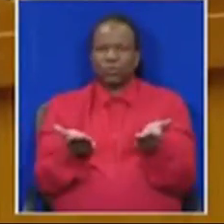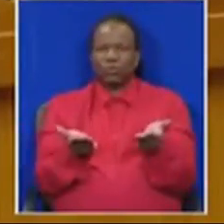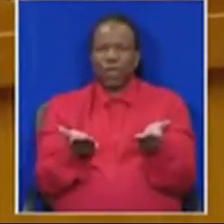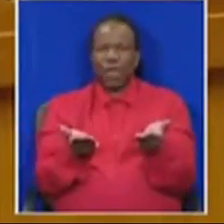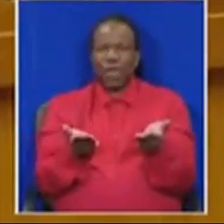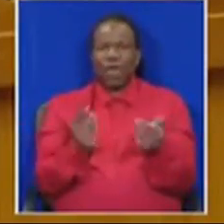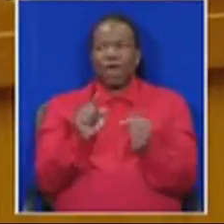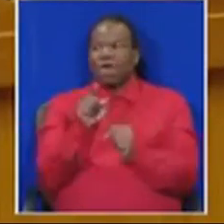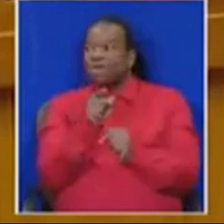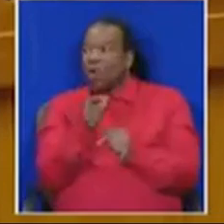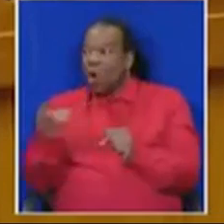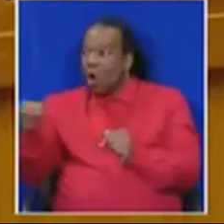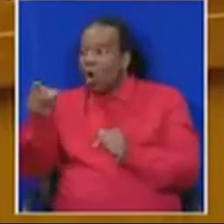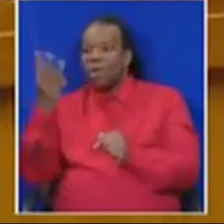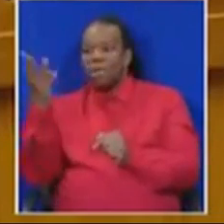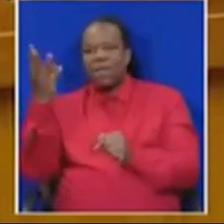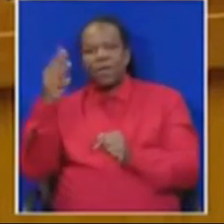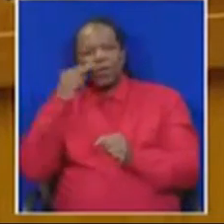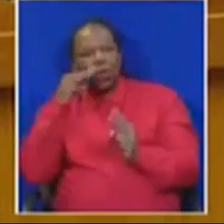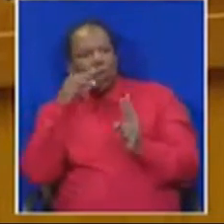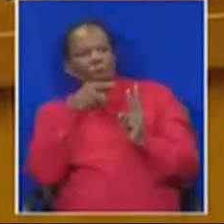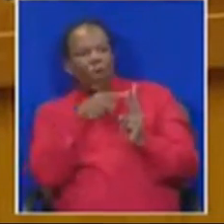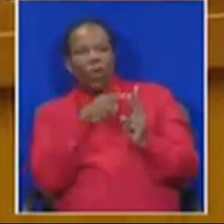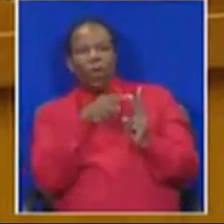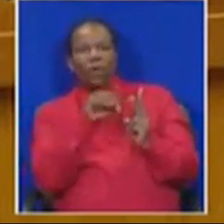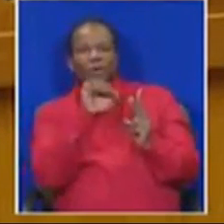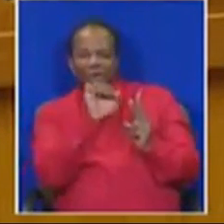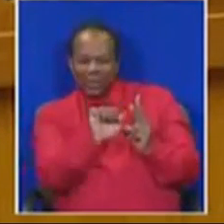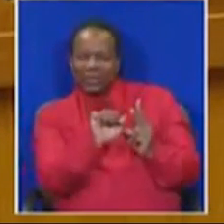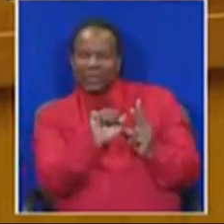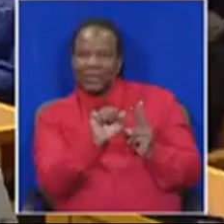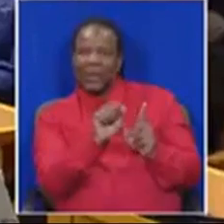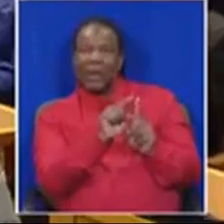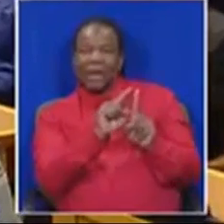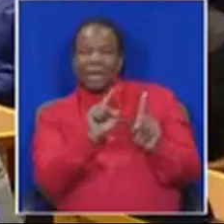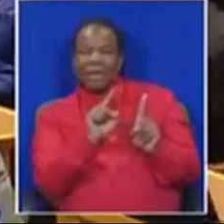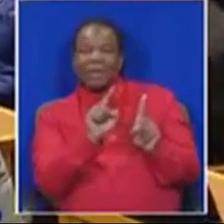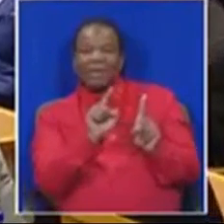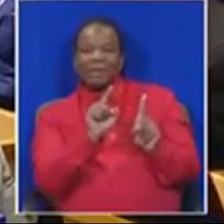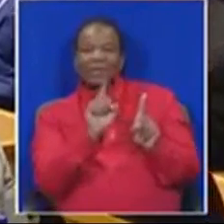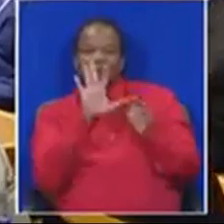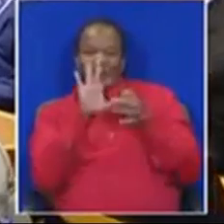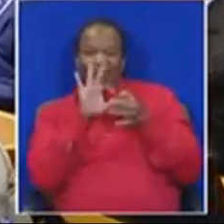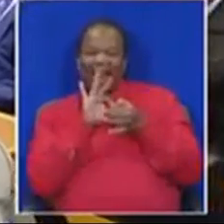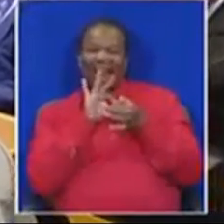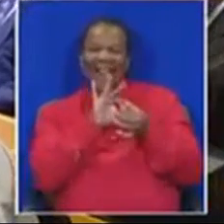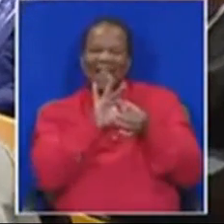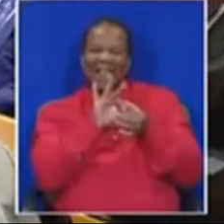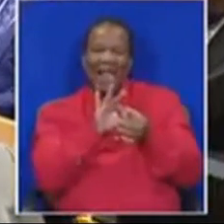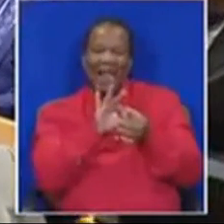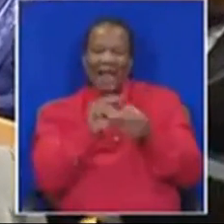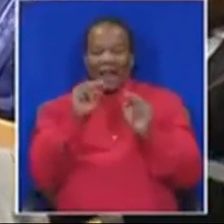all of us to see, she embodied the fundamental link between national